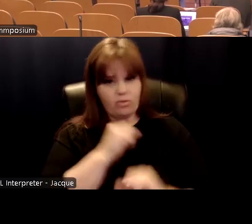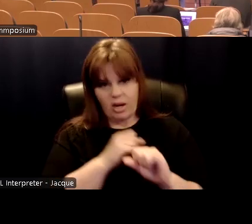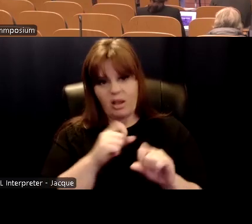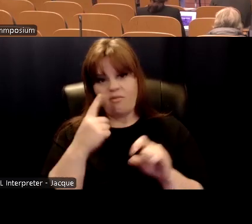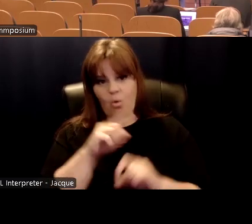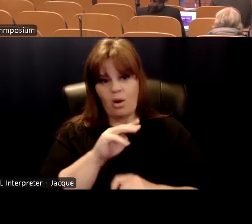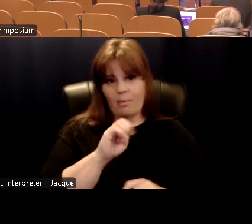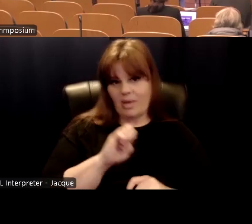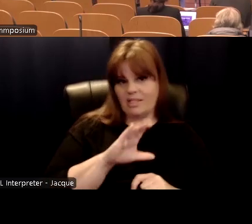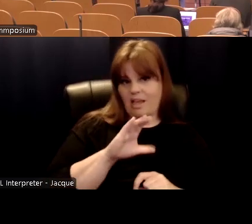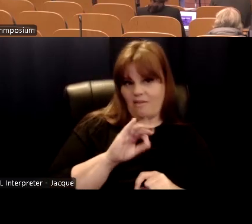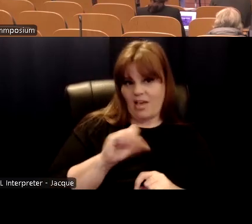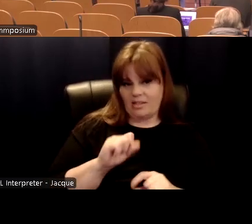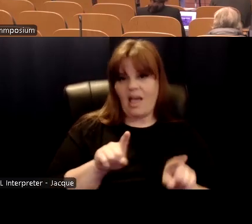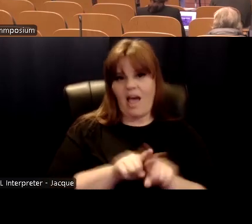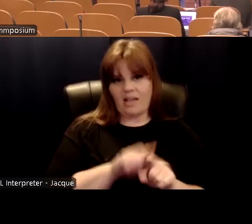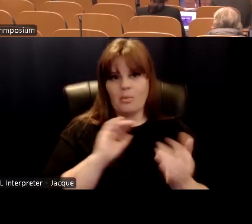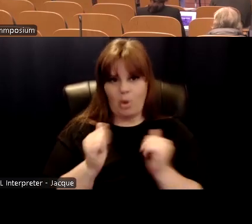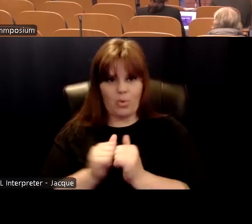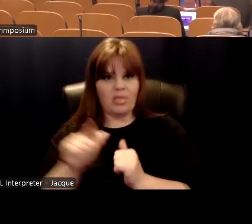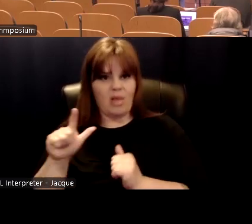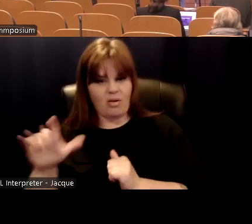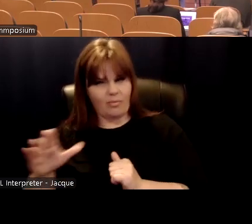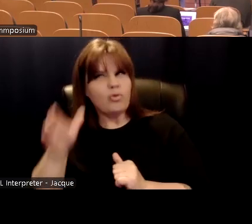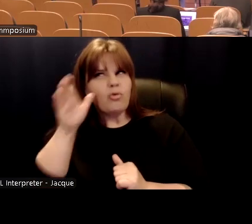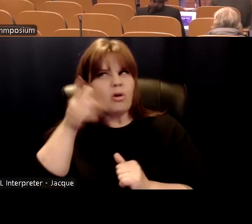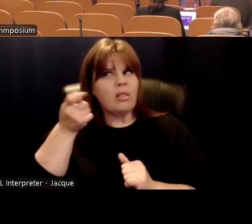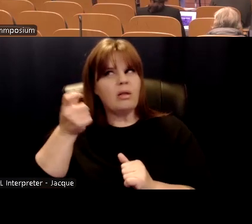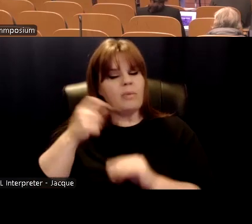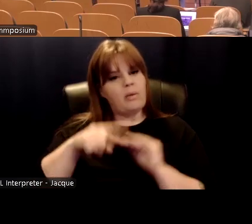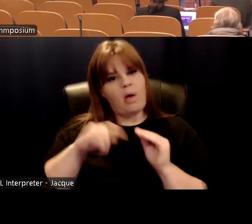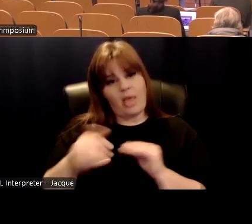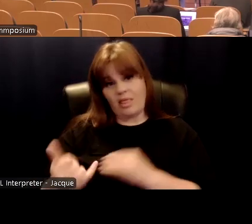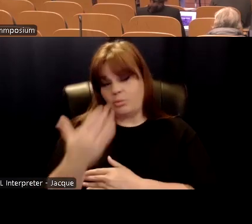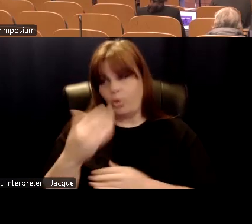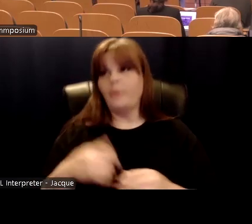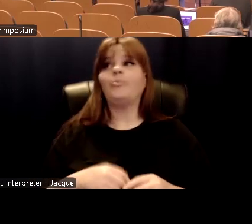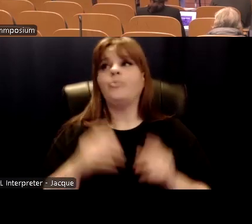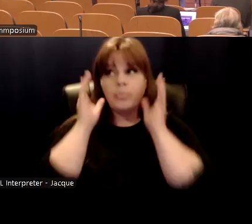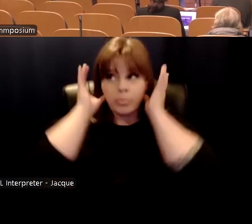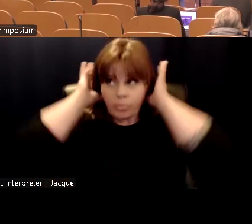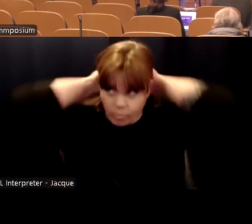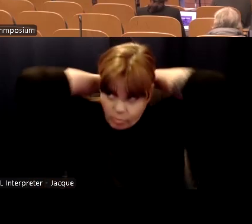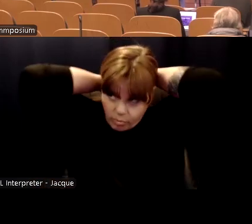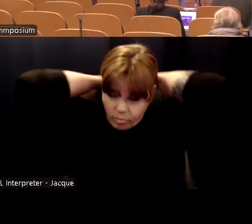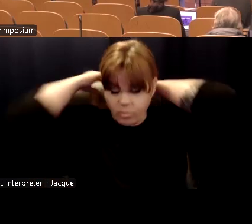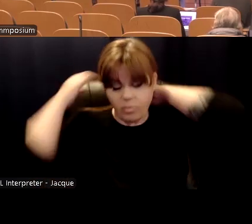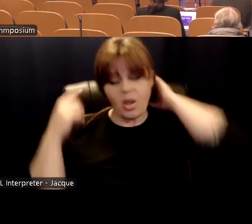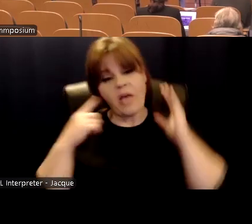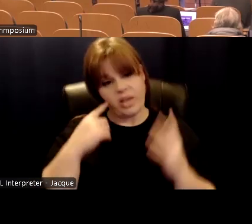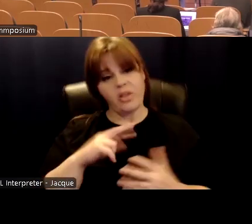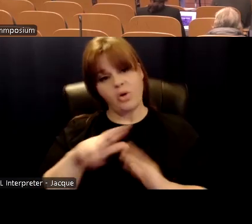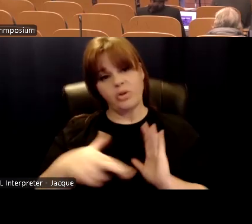as we do for long COVID, and you heard a little bit about that this morning. I do think that there is a role for physical